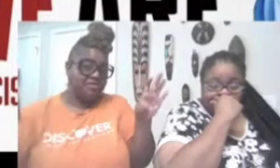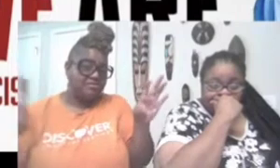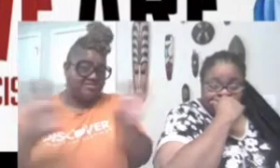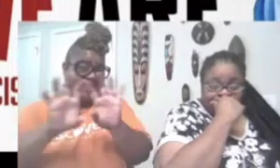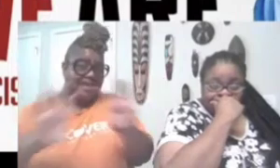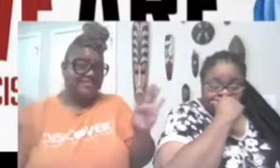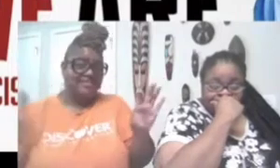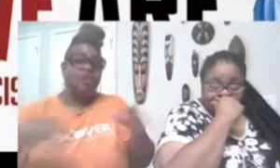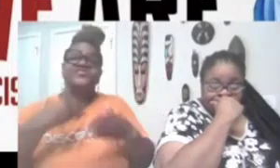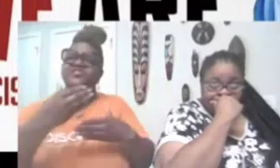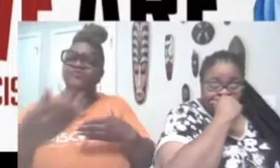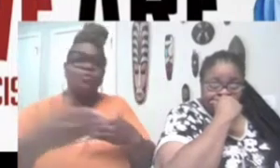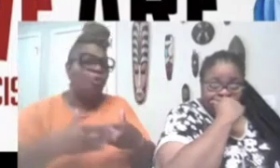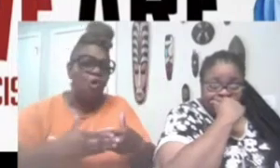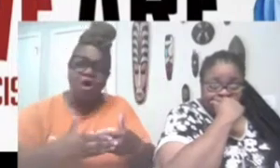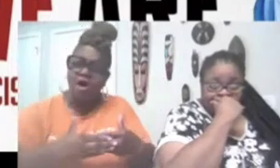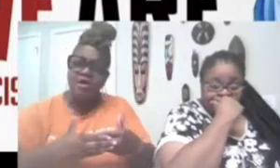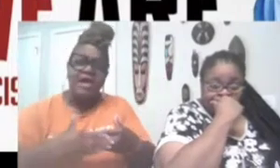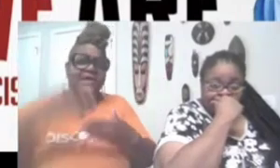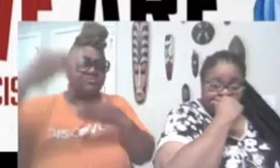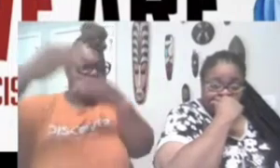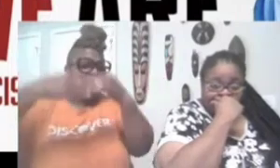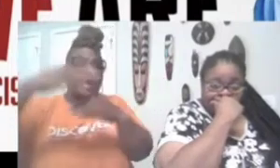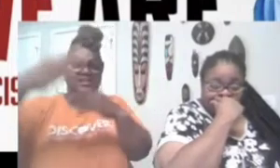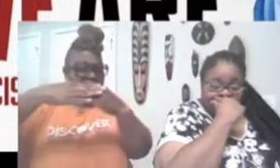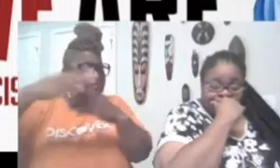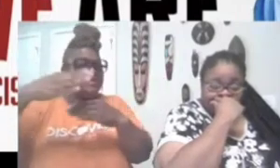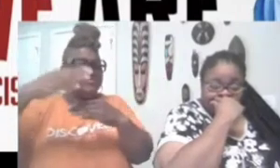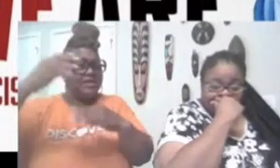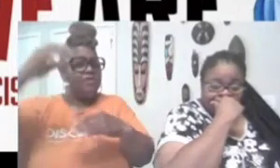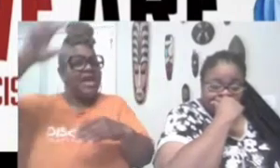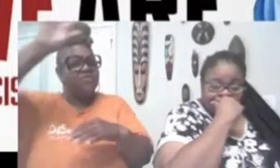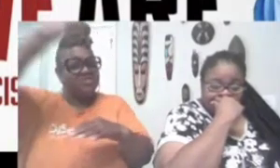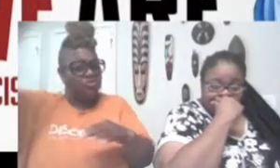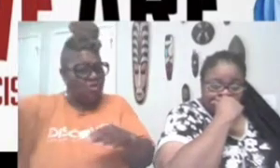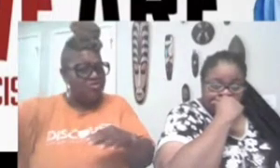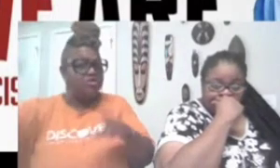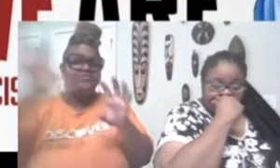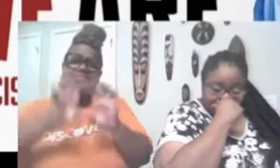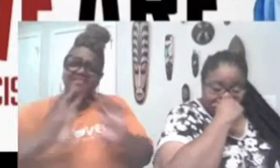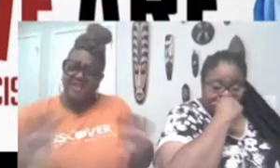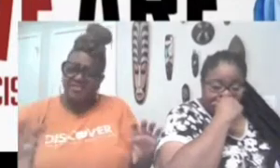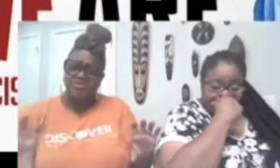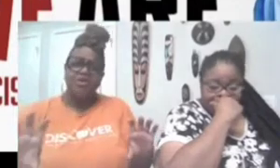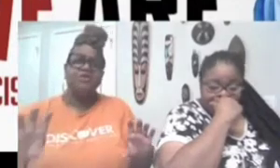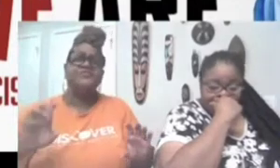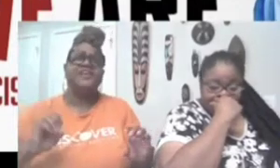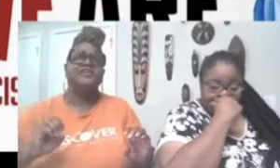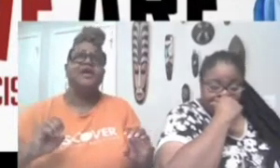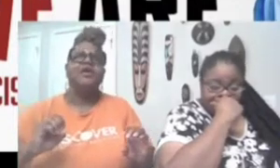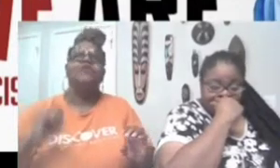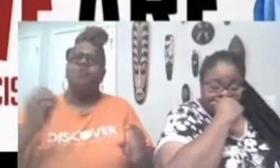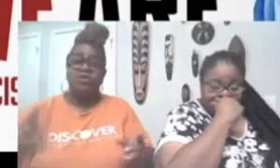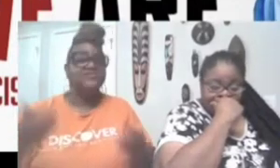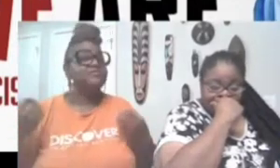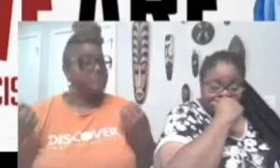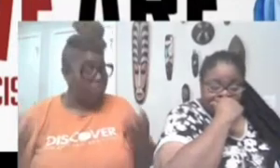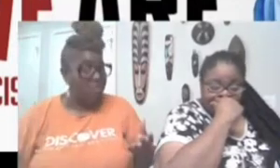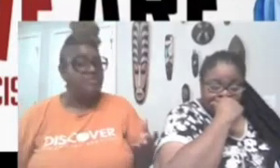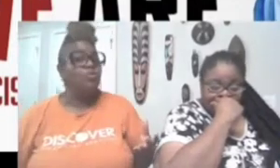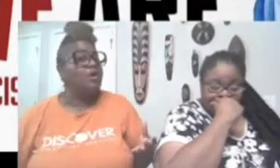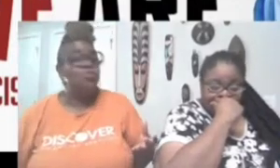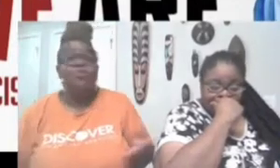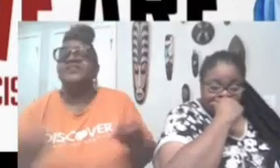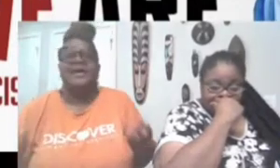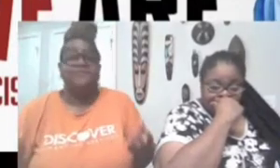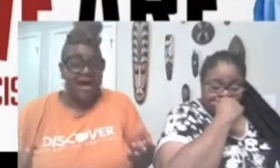Southern states and the civil war and the fight that they had with the Northerners and the Southerners. And of course the